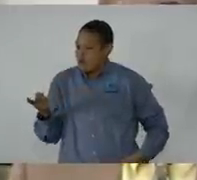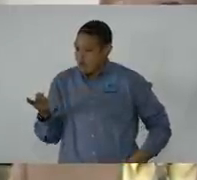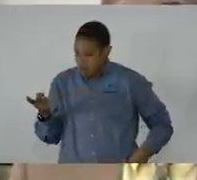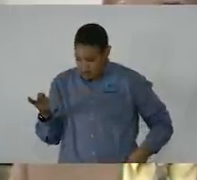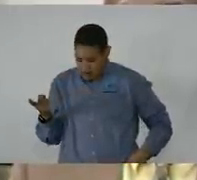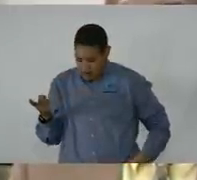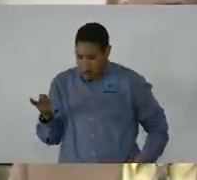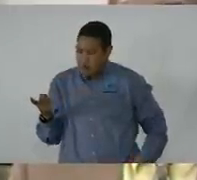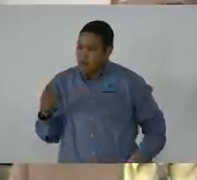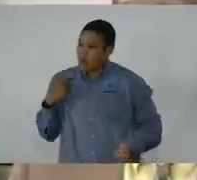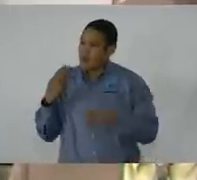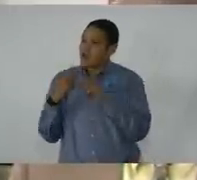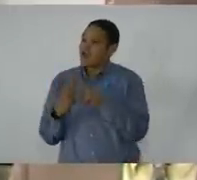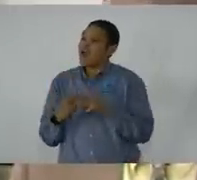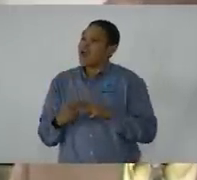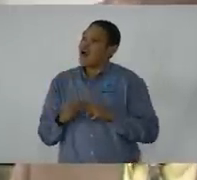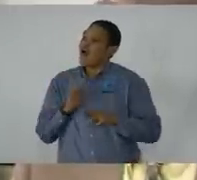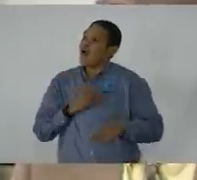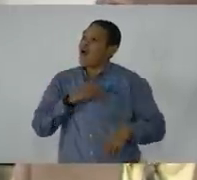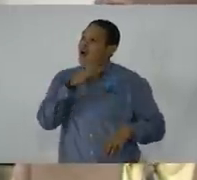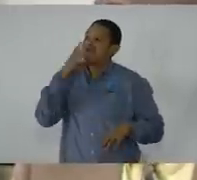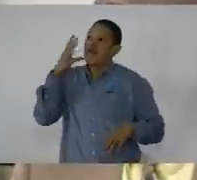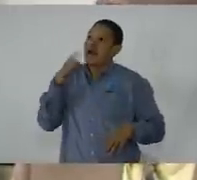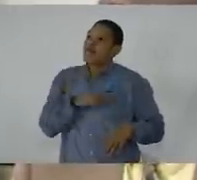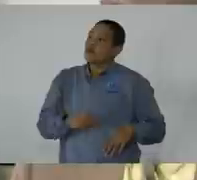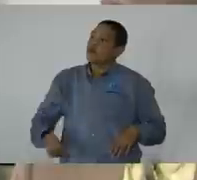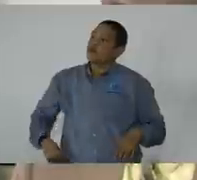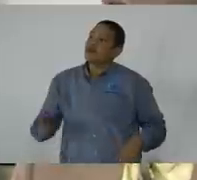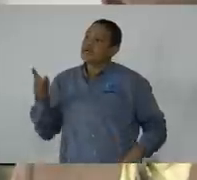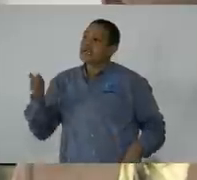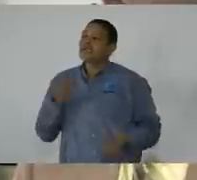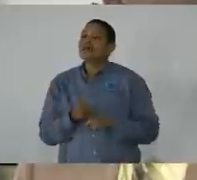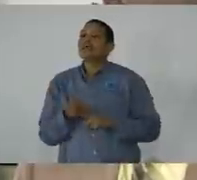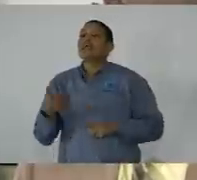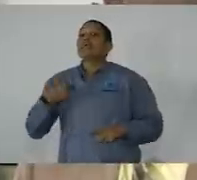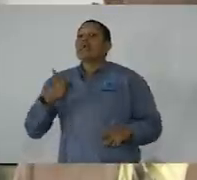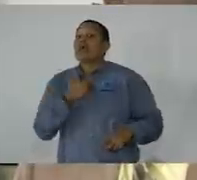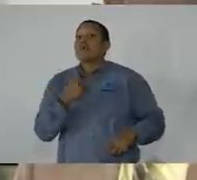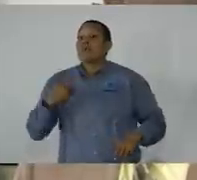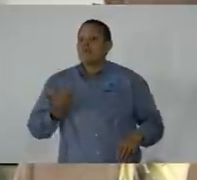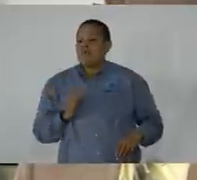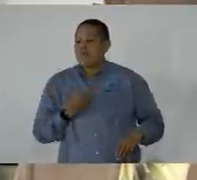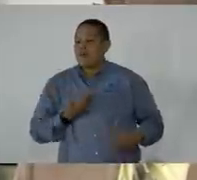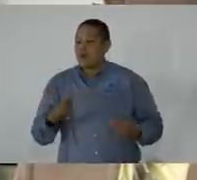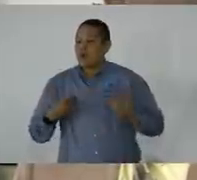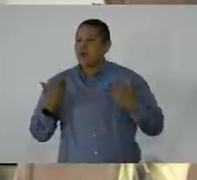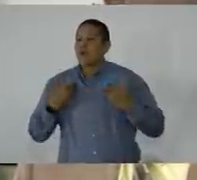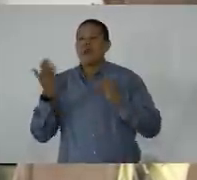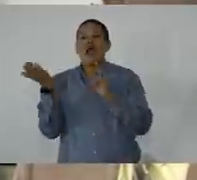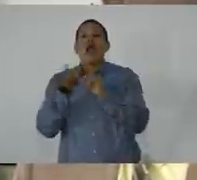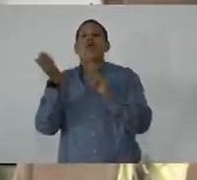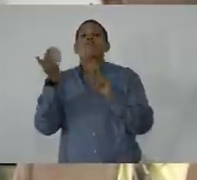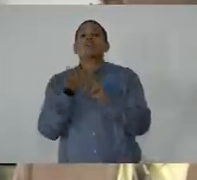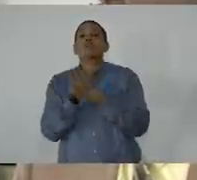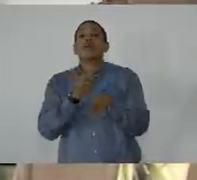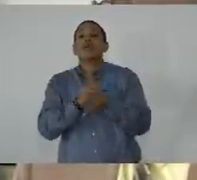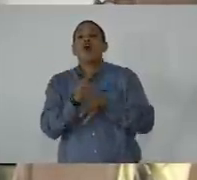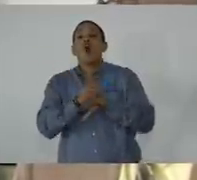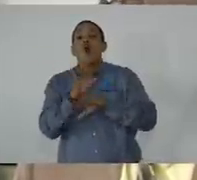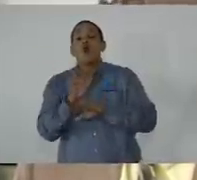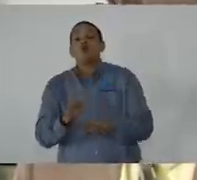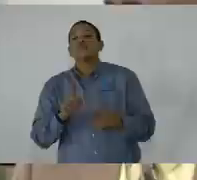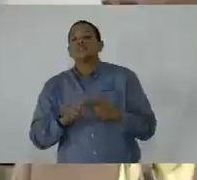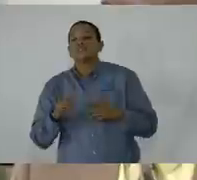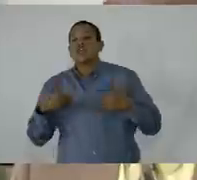we call her our farm queen. She is, to me, a member of our Youth Advocate Council,